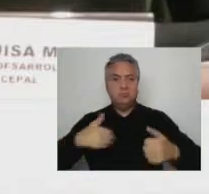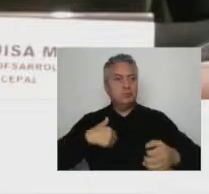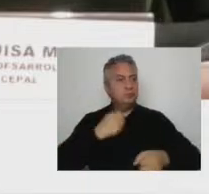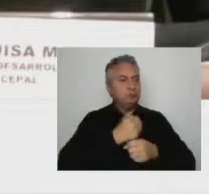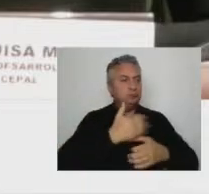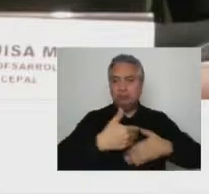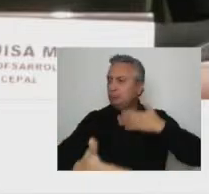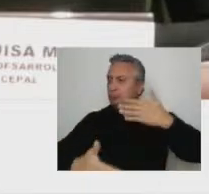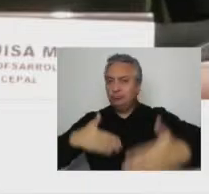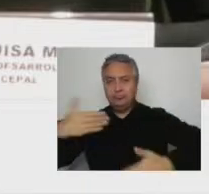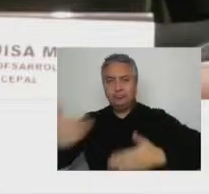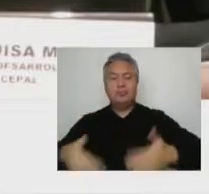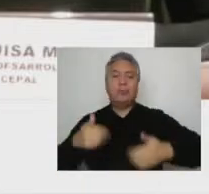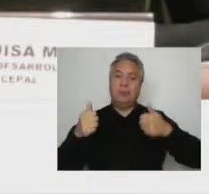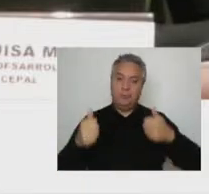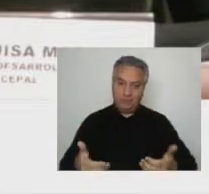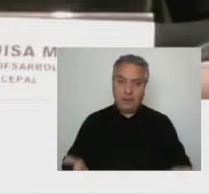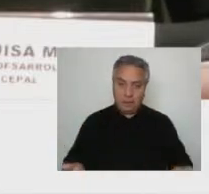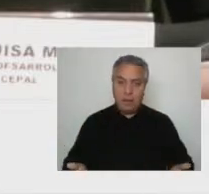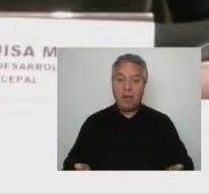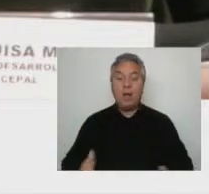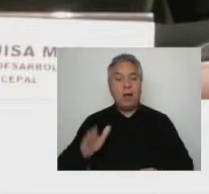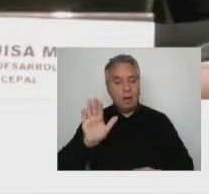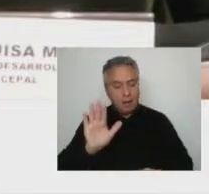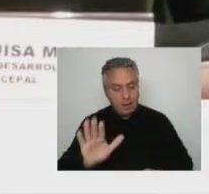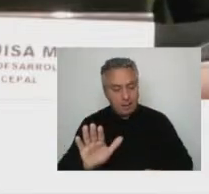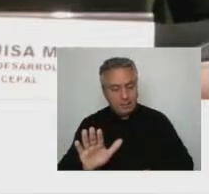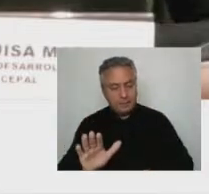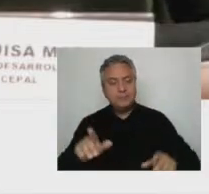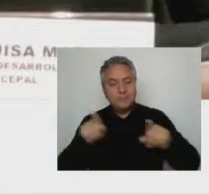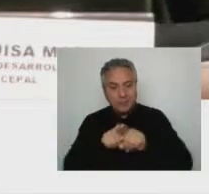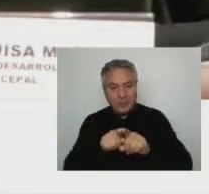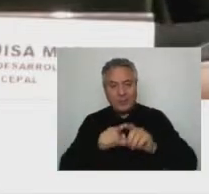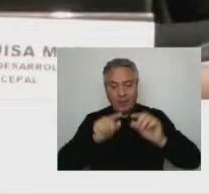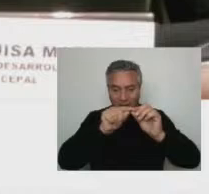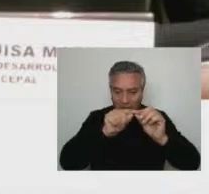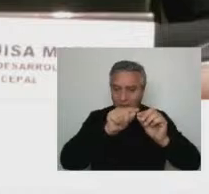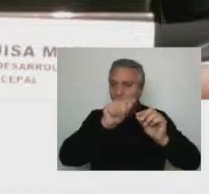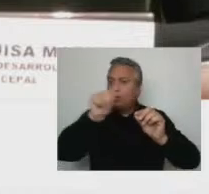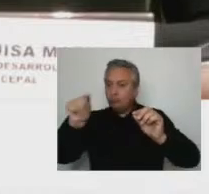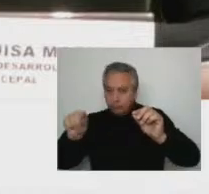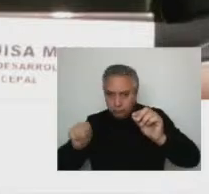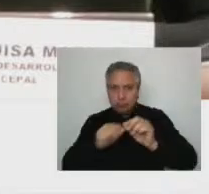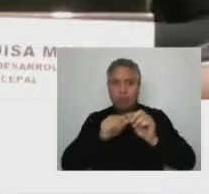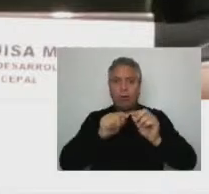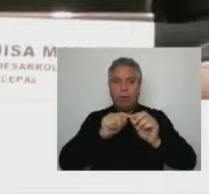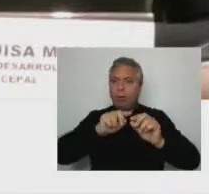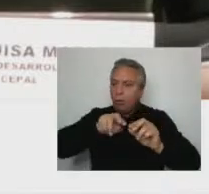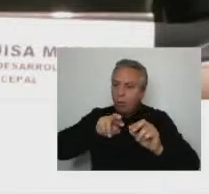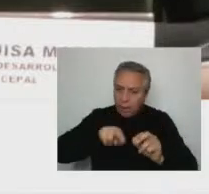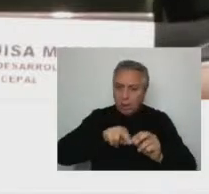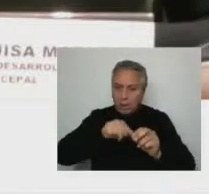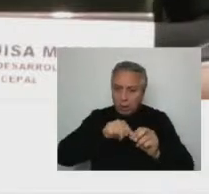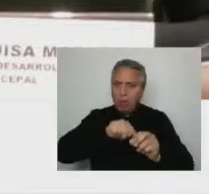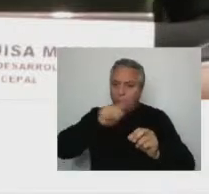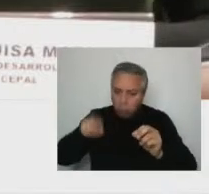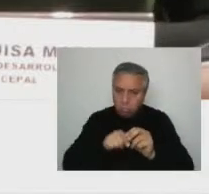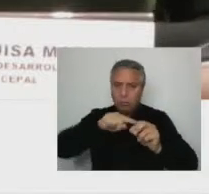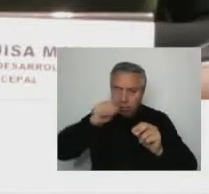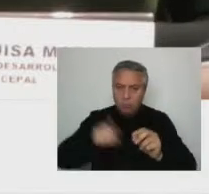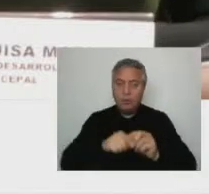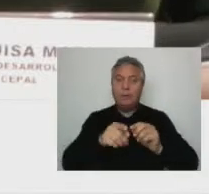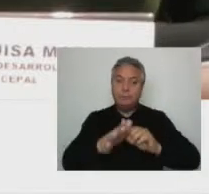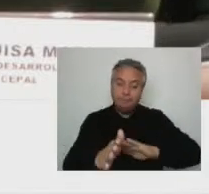perform well at work, for example. Moreover, in order to break this vicious cycle between poverty and